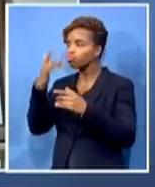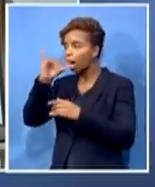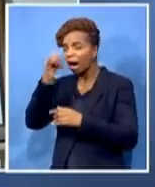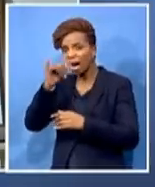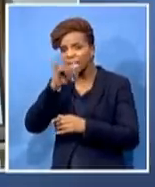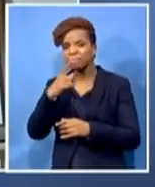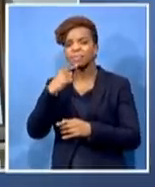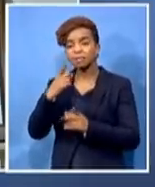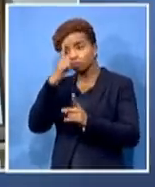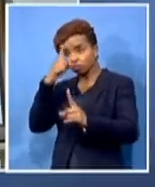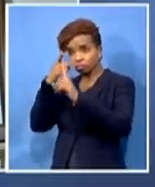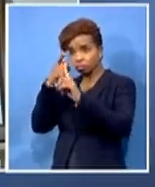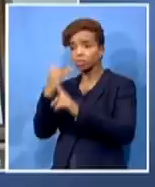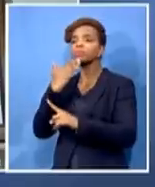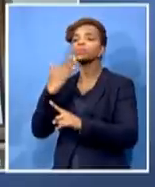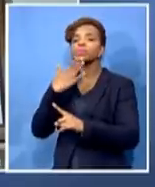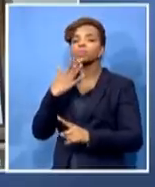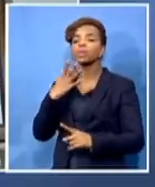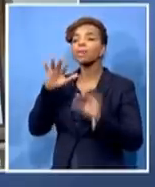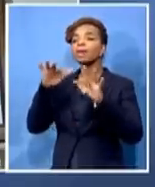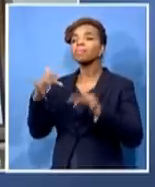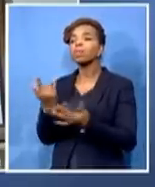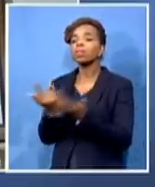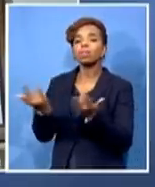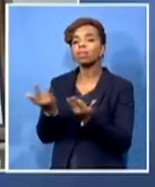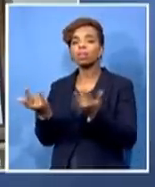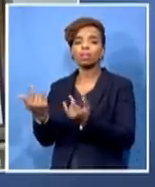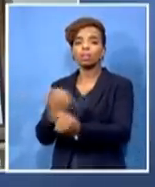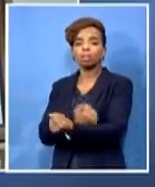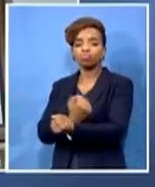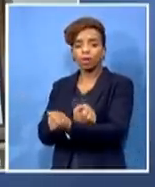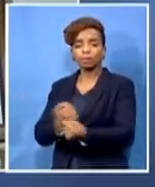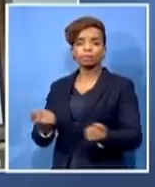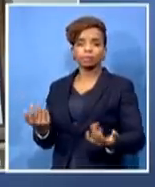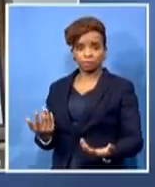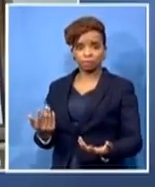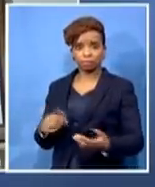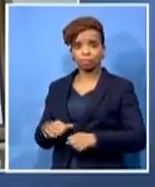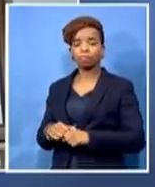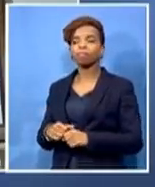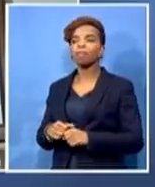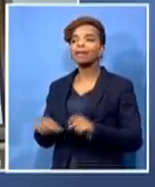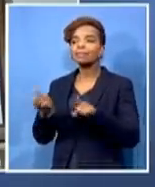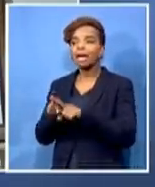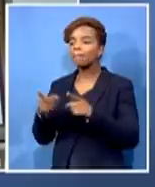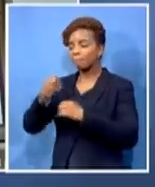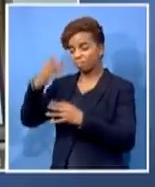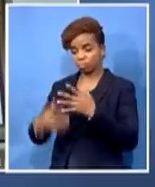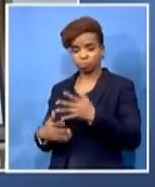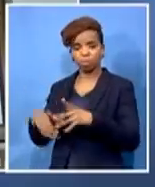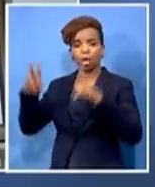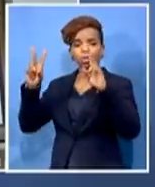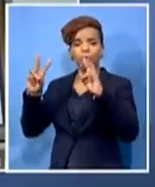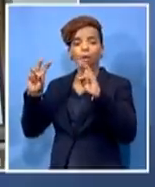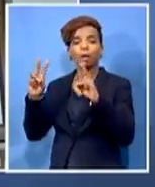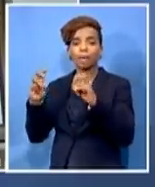the legal immigration system, that's his favorite topic, of course, saying that we should make the